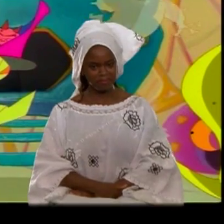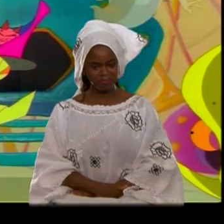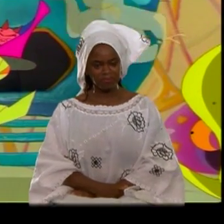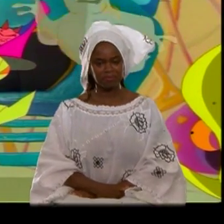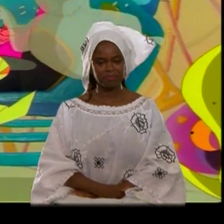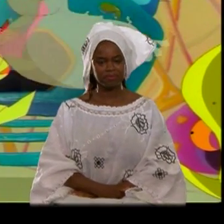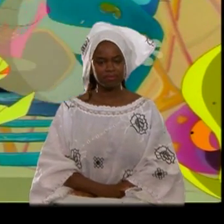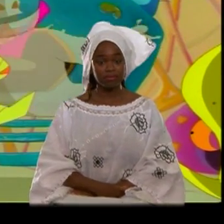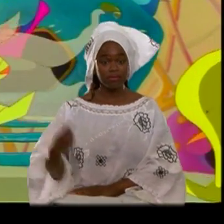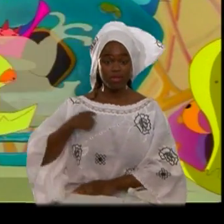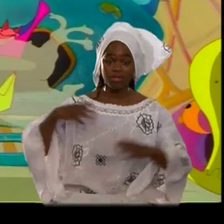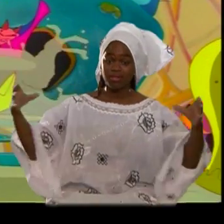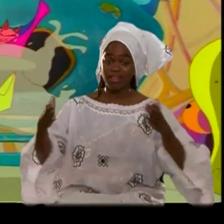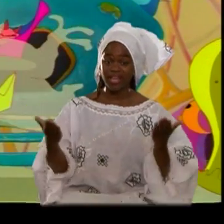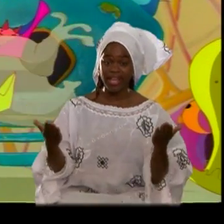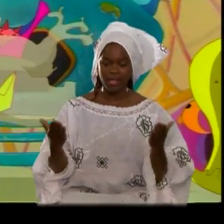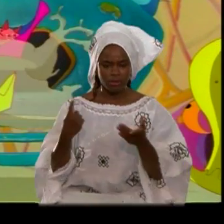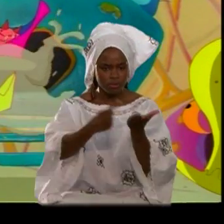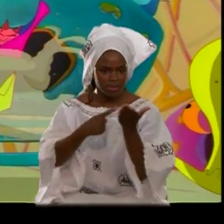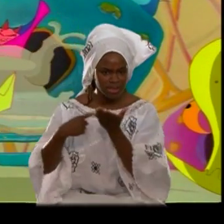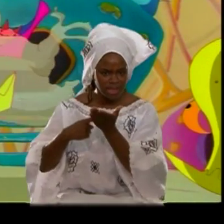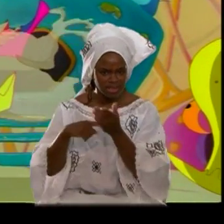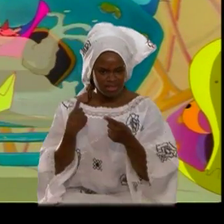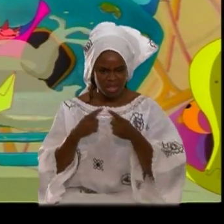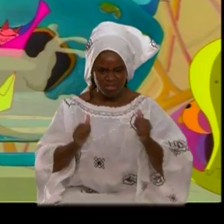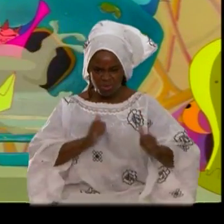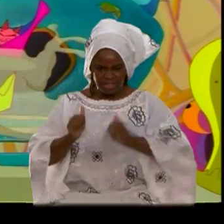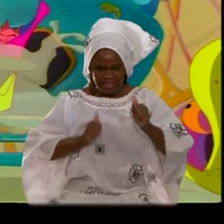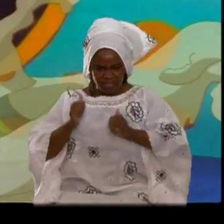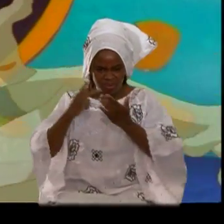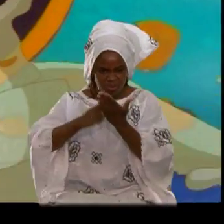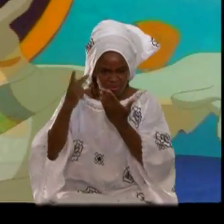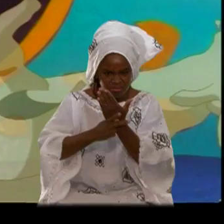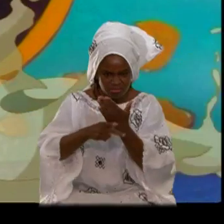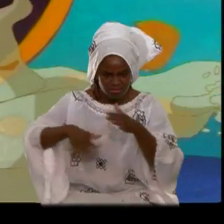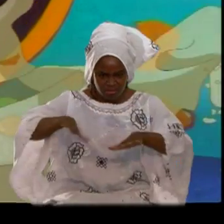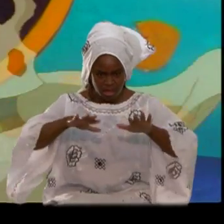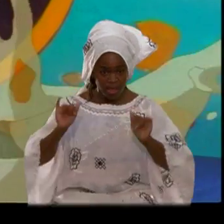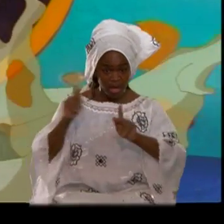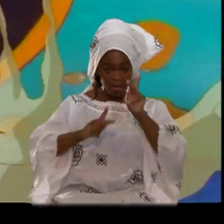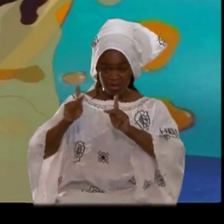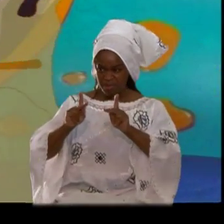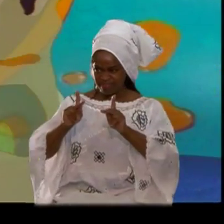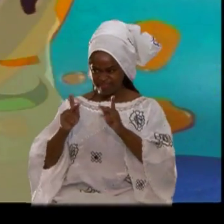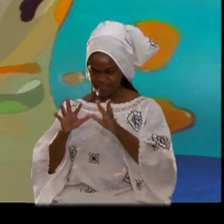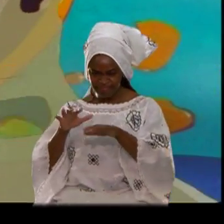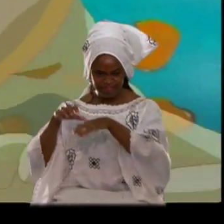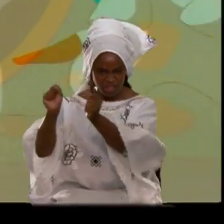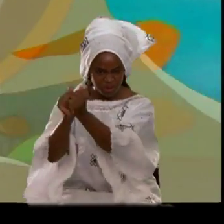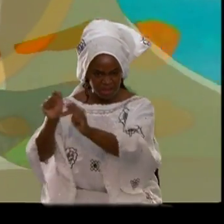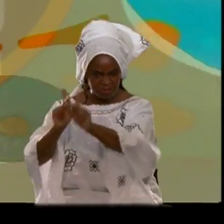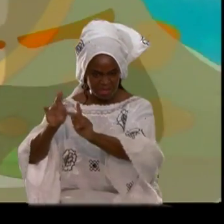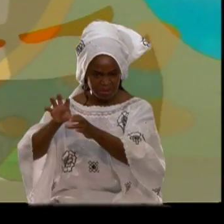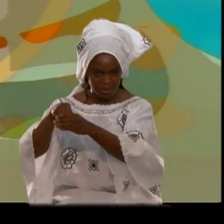We are gathered here in order to talk about the aggressive projects of humans. Down with them! Because